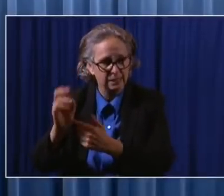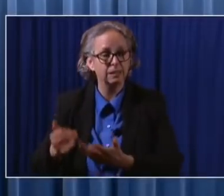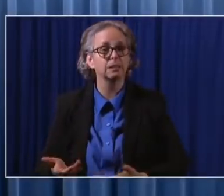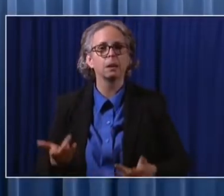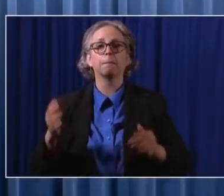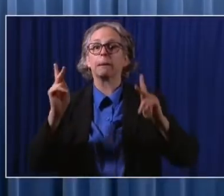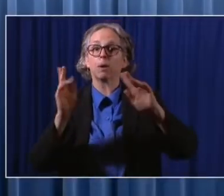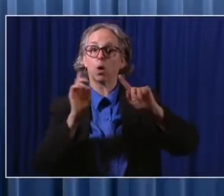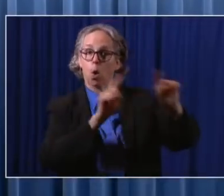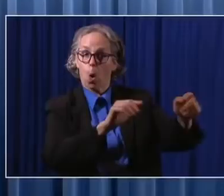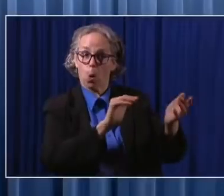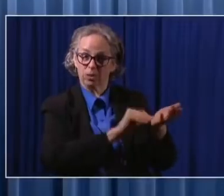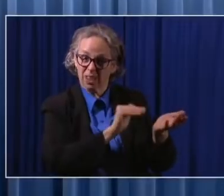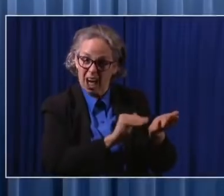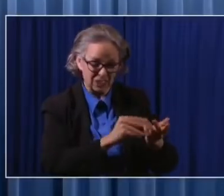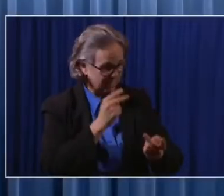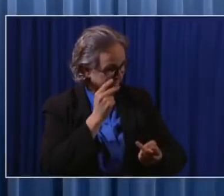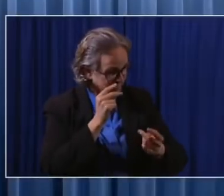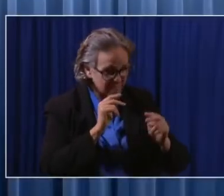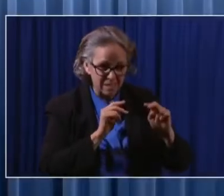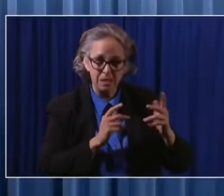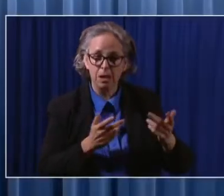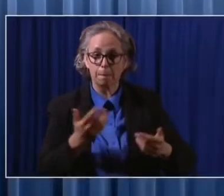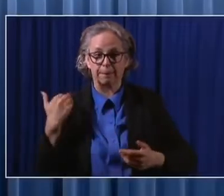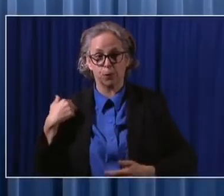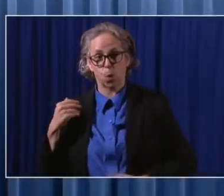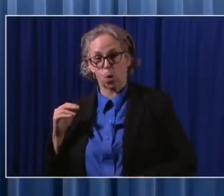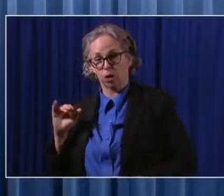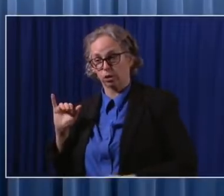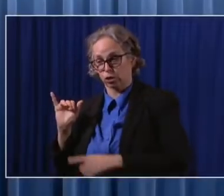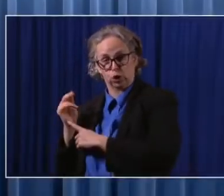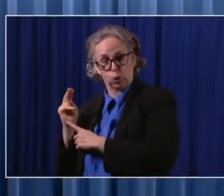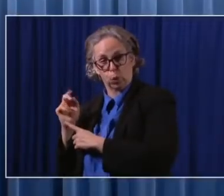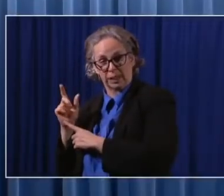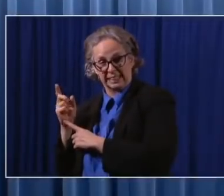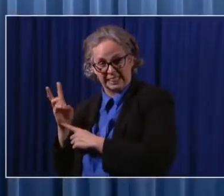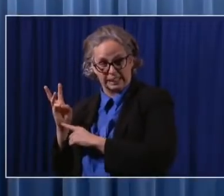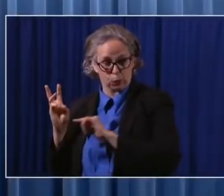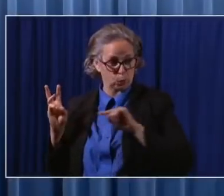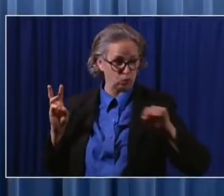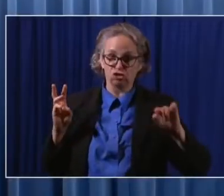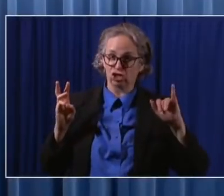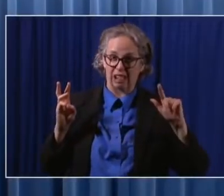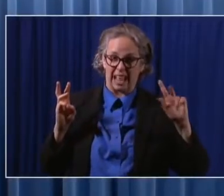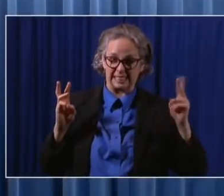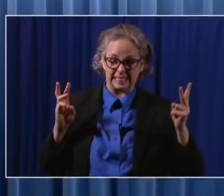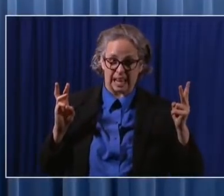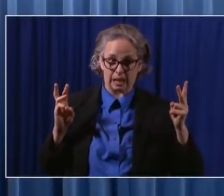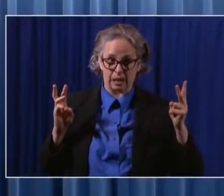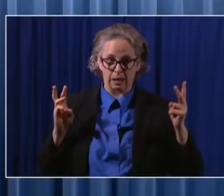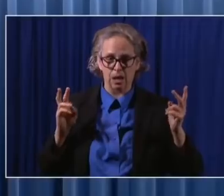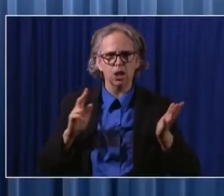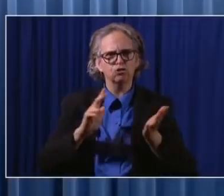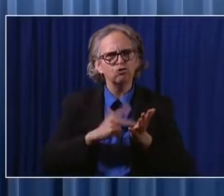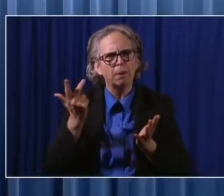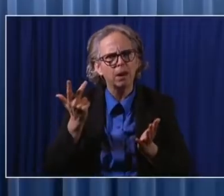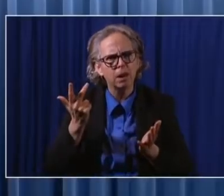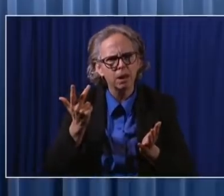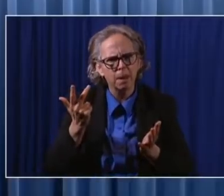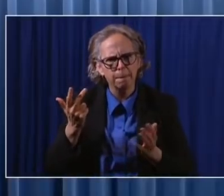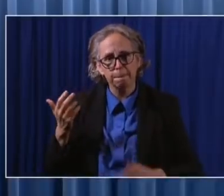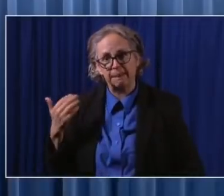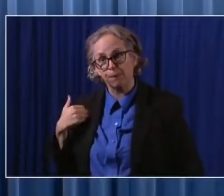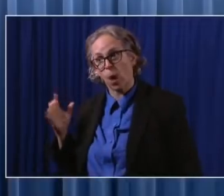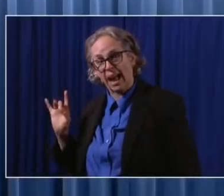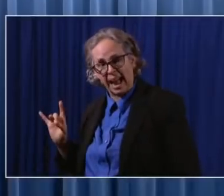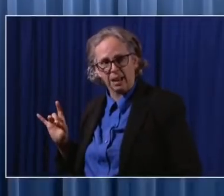with COVID-19. From June 16th to July 2nd, outpatient visits more than tripled from an average of 8 visits per day to